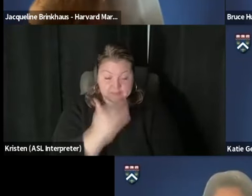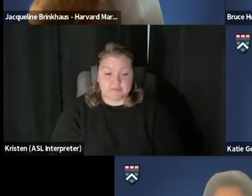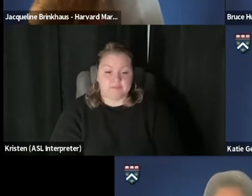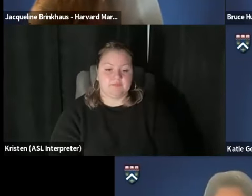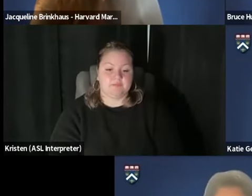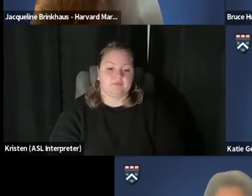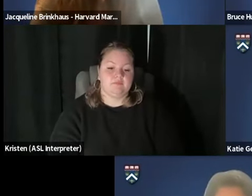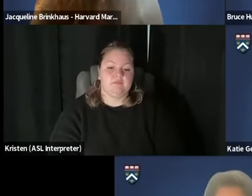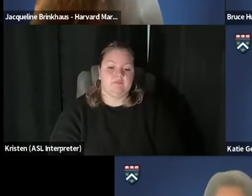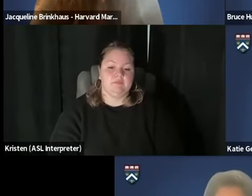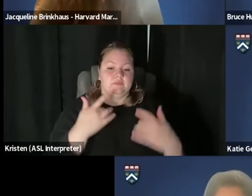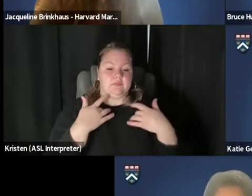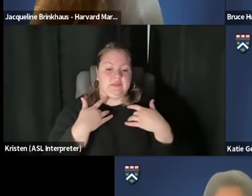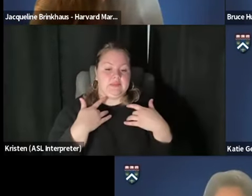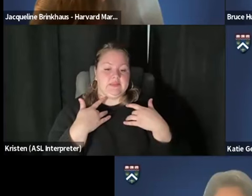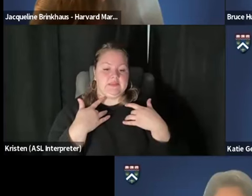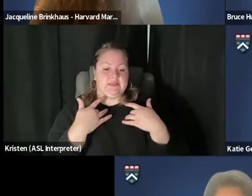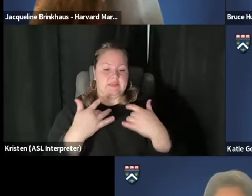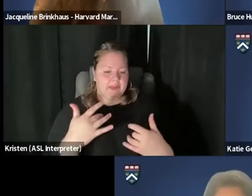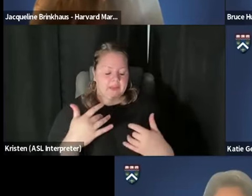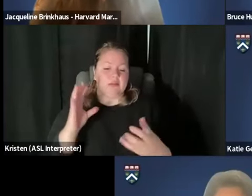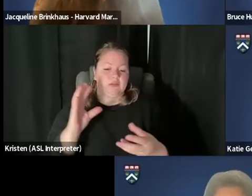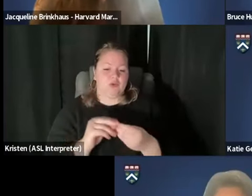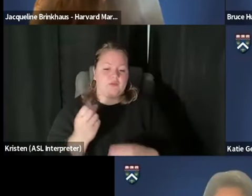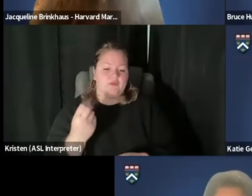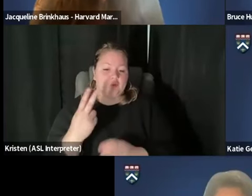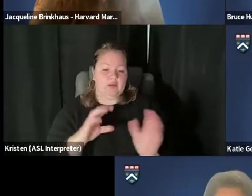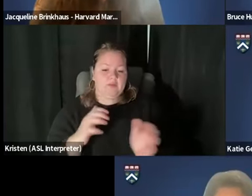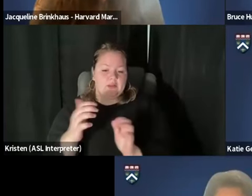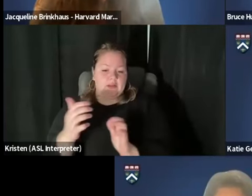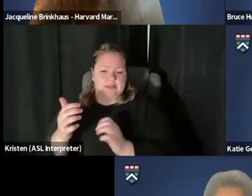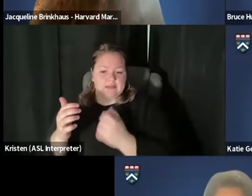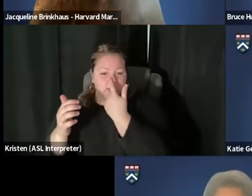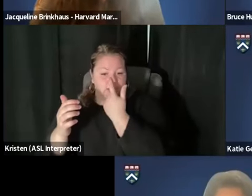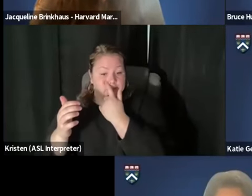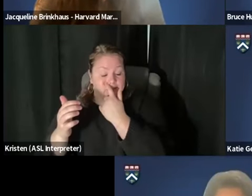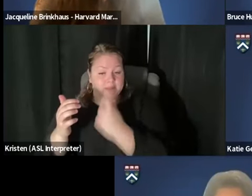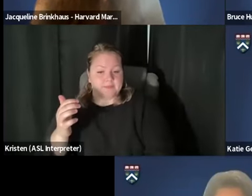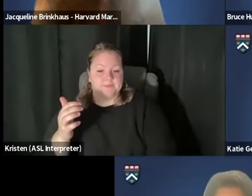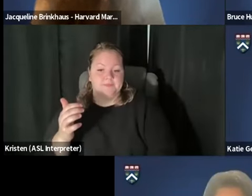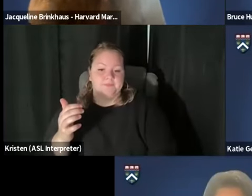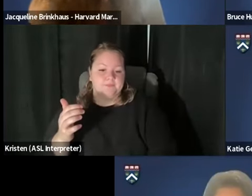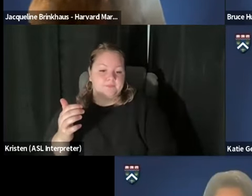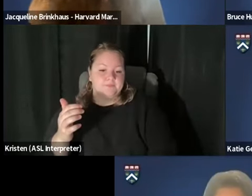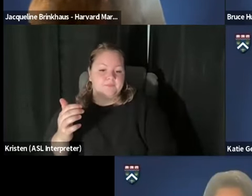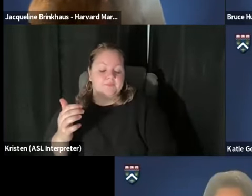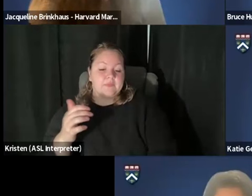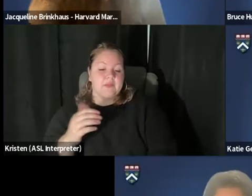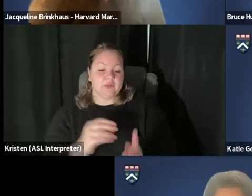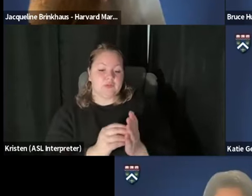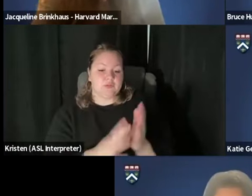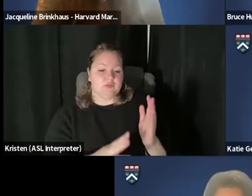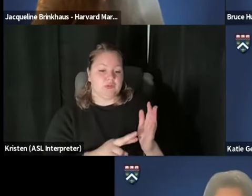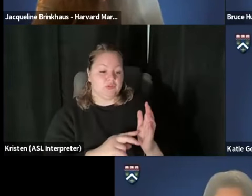normally consists of a total of 12 courses, as Katie mentioned previously. And the students basically started with the